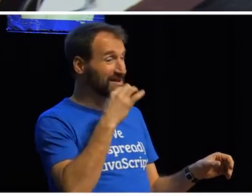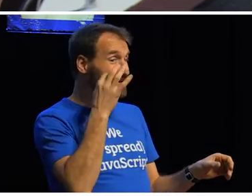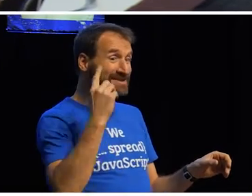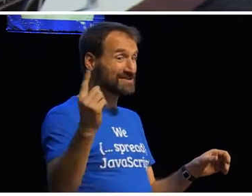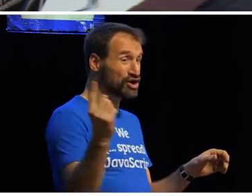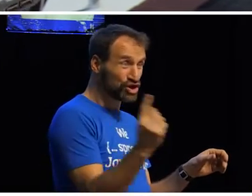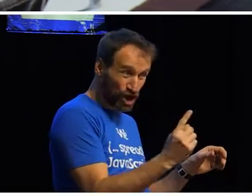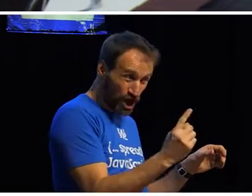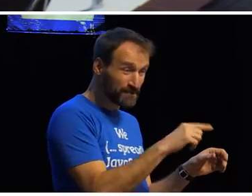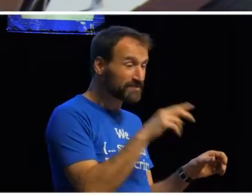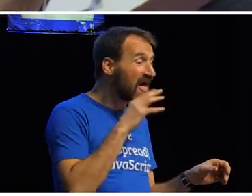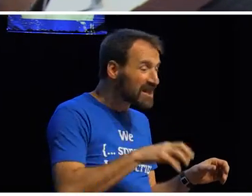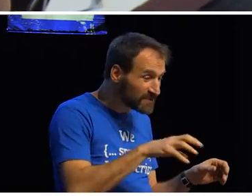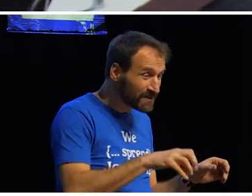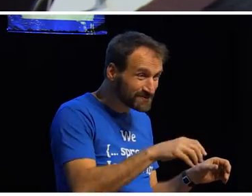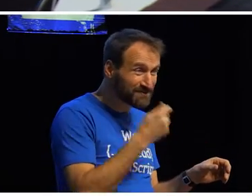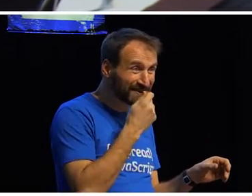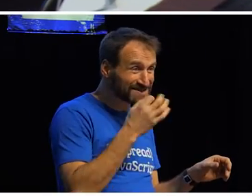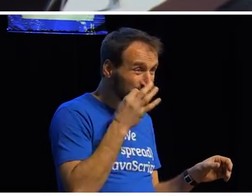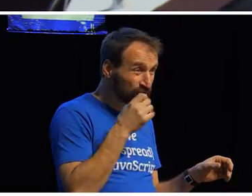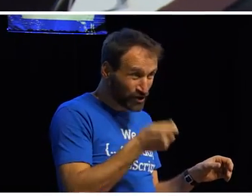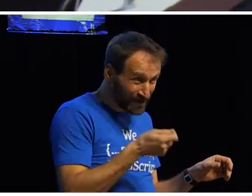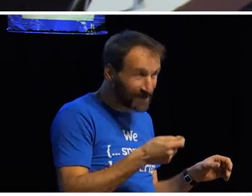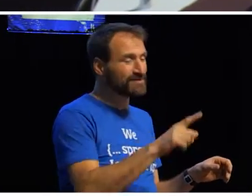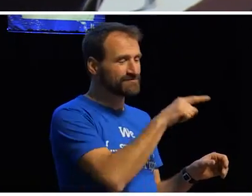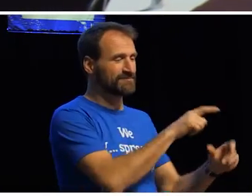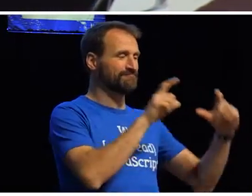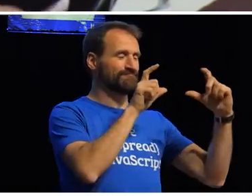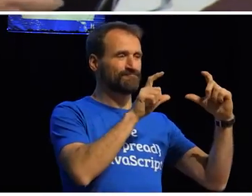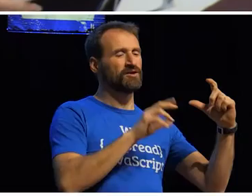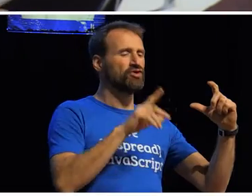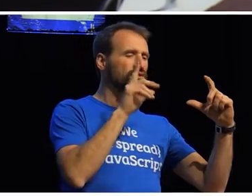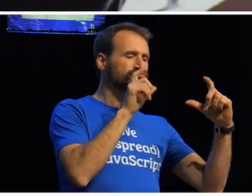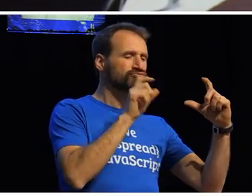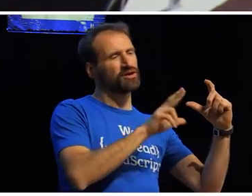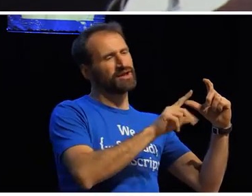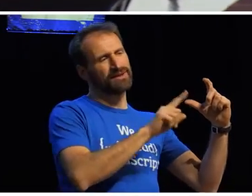this motion sensor right here, it triggers it and takes photos.